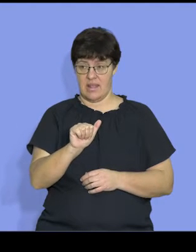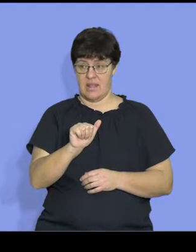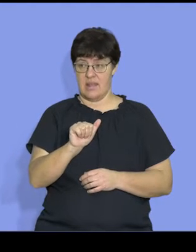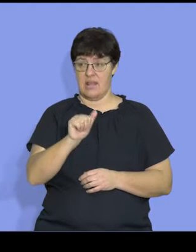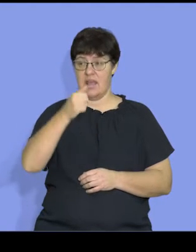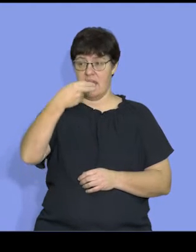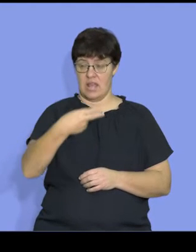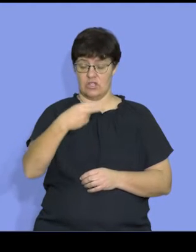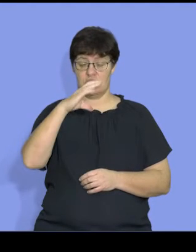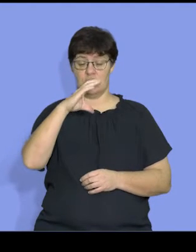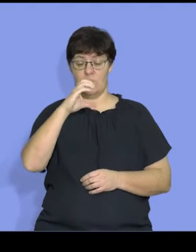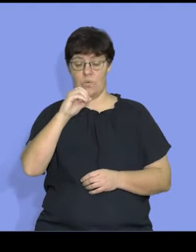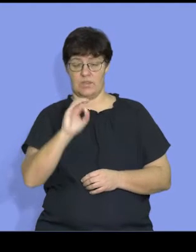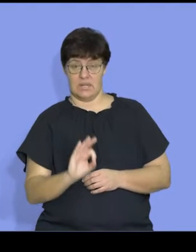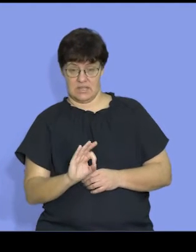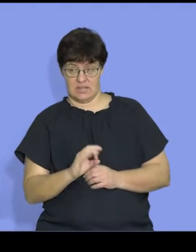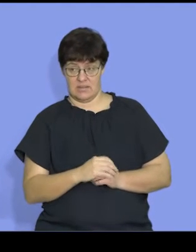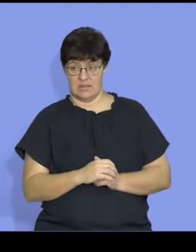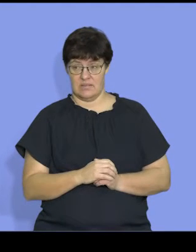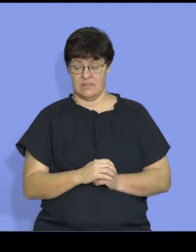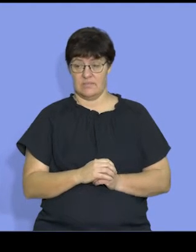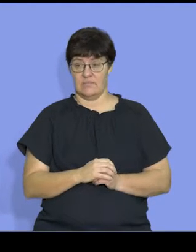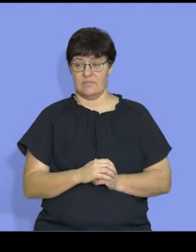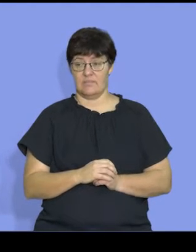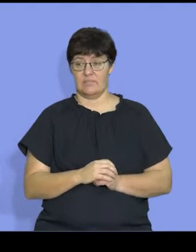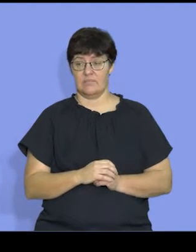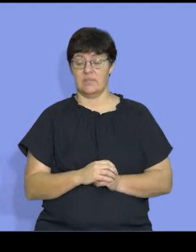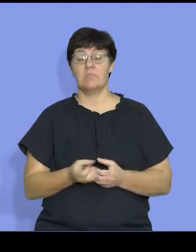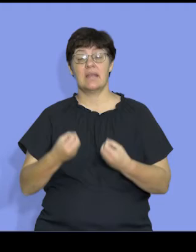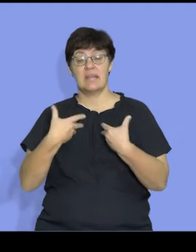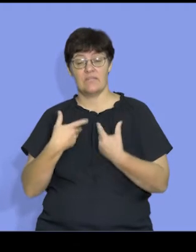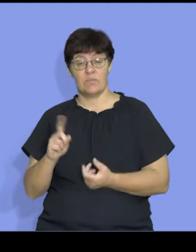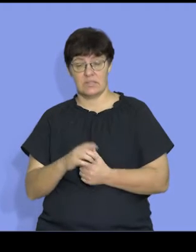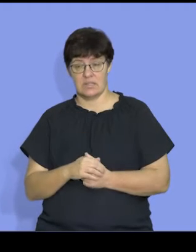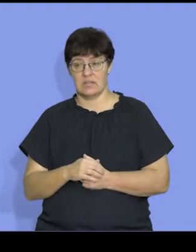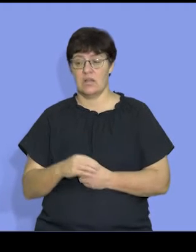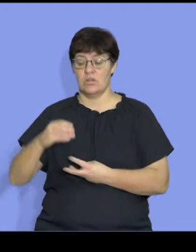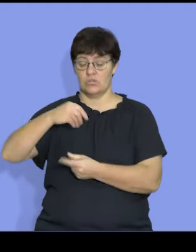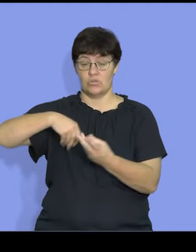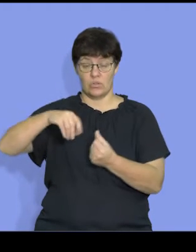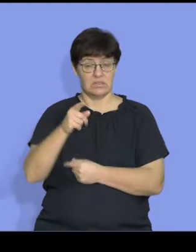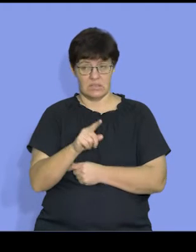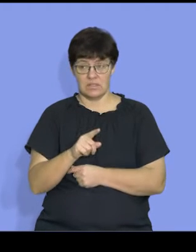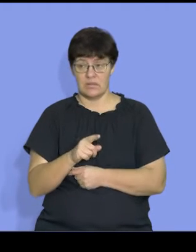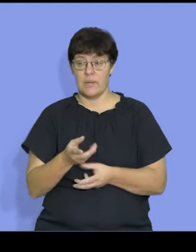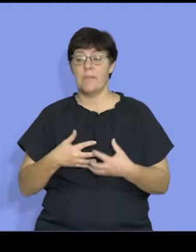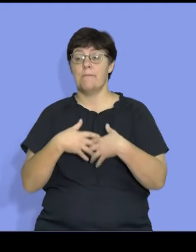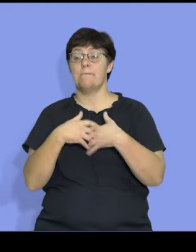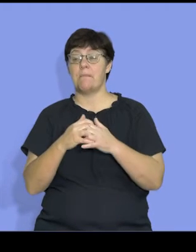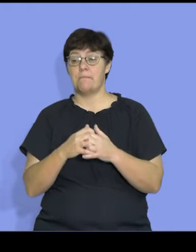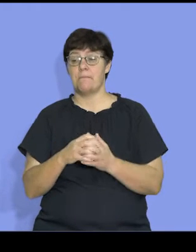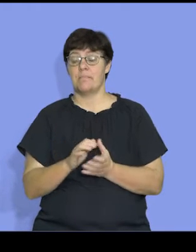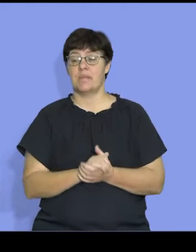hydrogen carbonate, okay? To give us a salt. The salt that is going to be formed here is